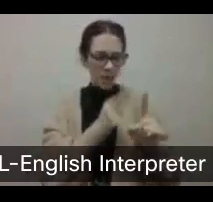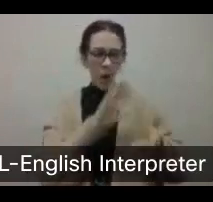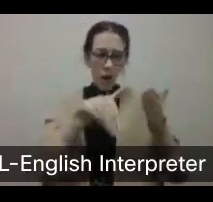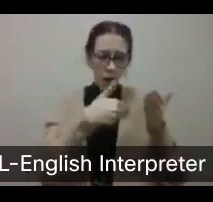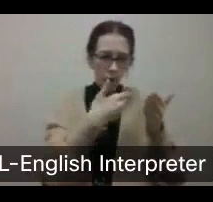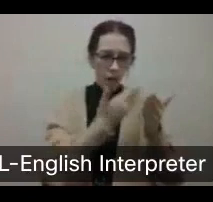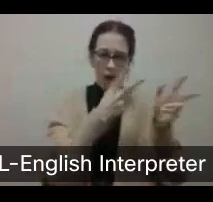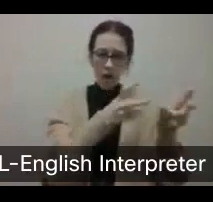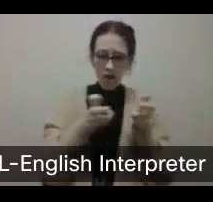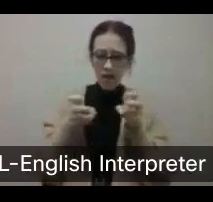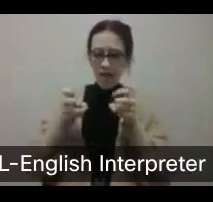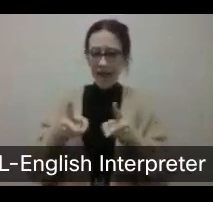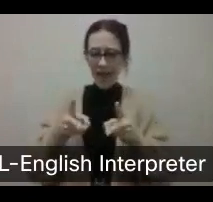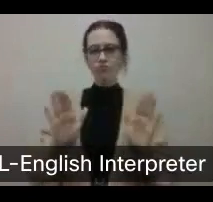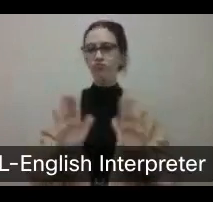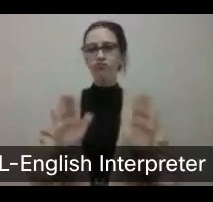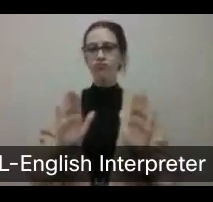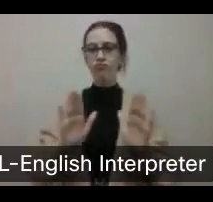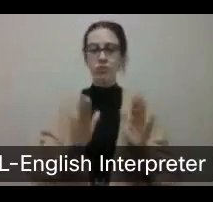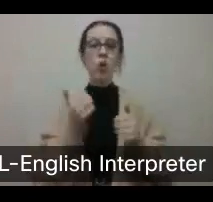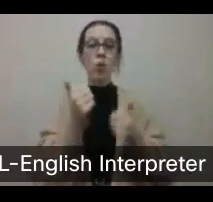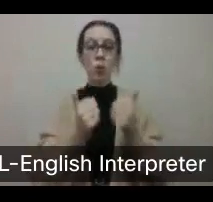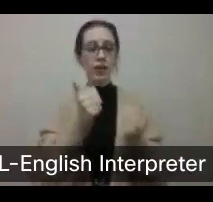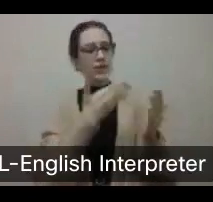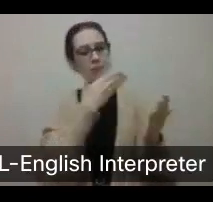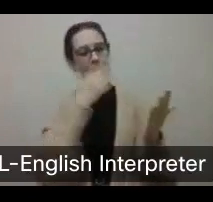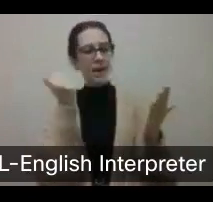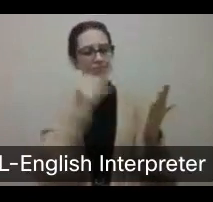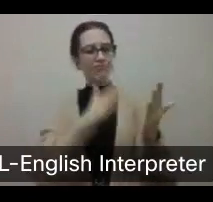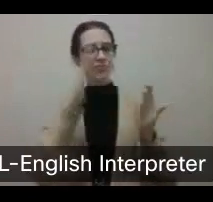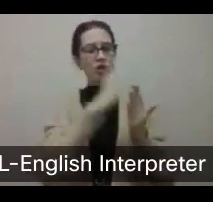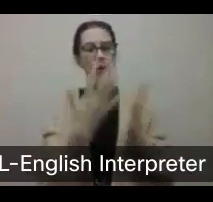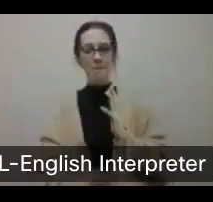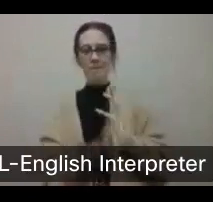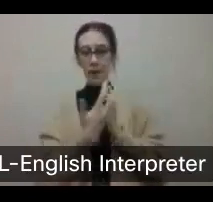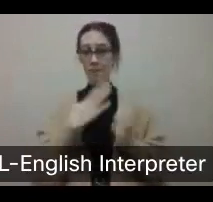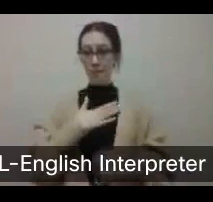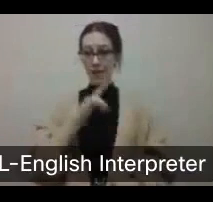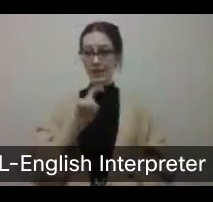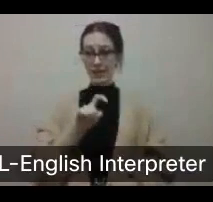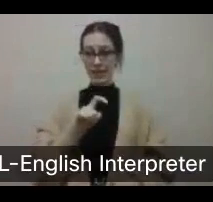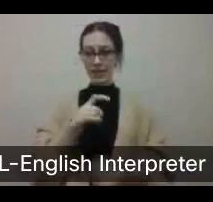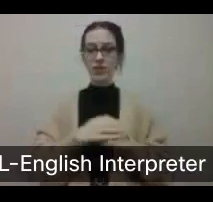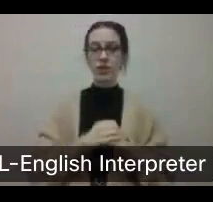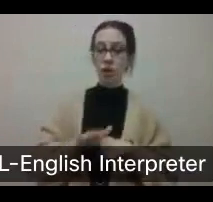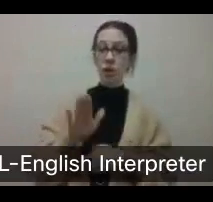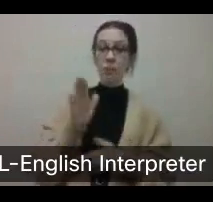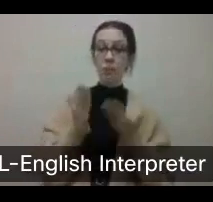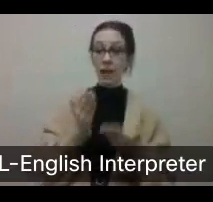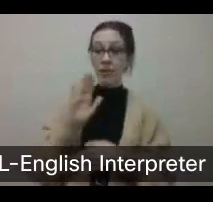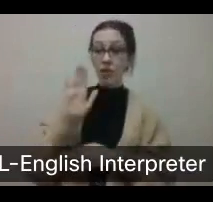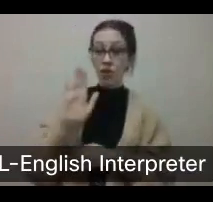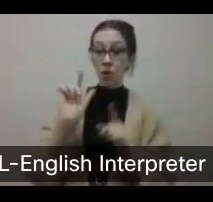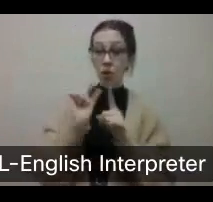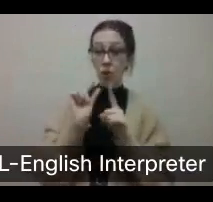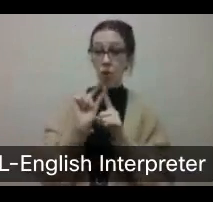the need of your writing task. Or the vocabulary that you choose to use, the words that you choose to use as you're writing in